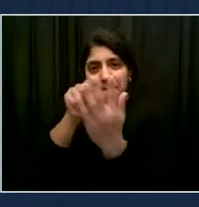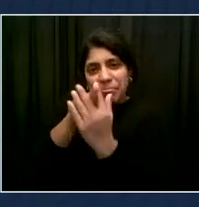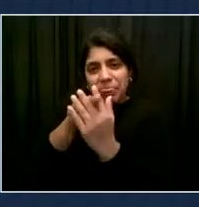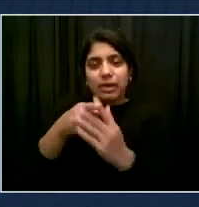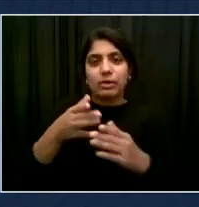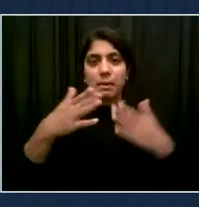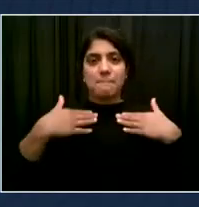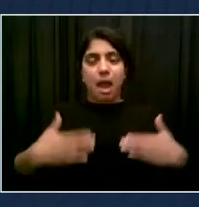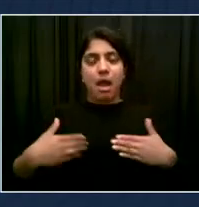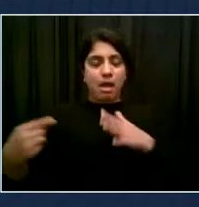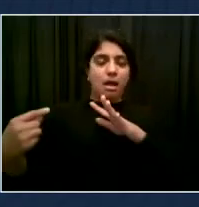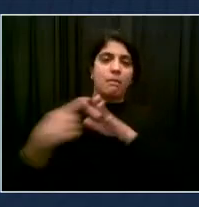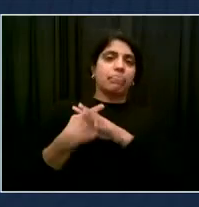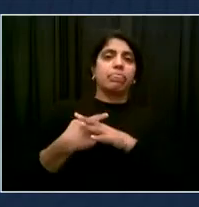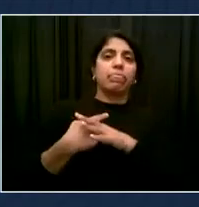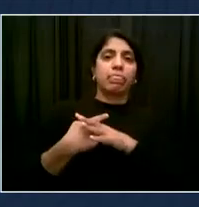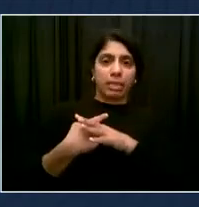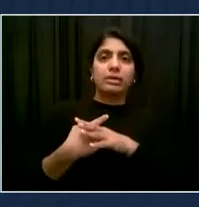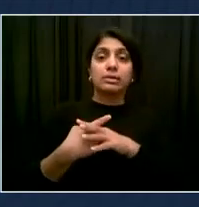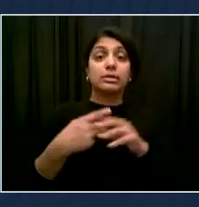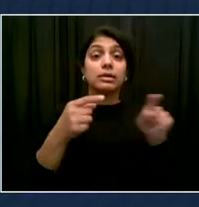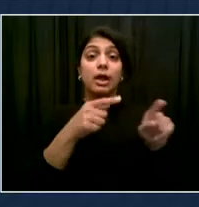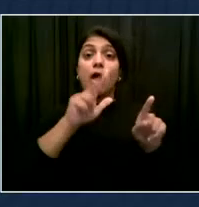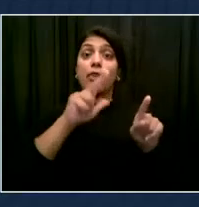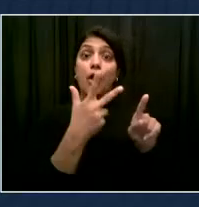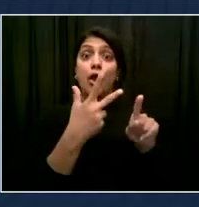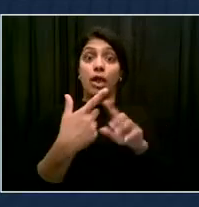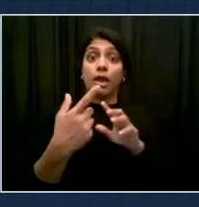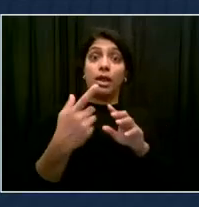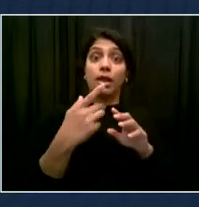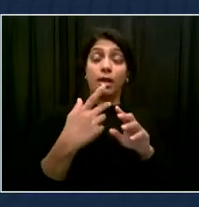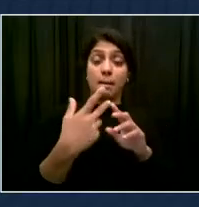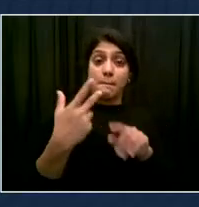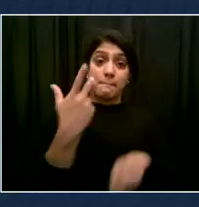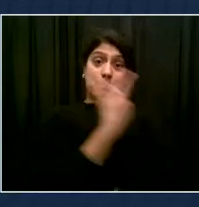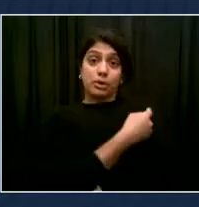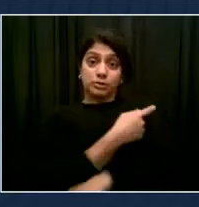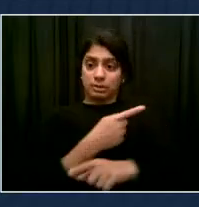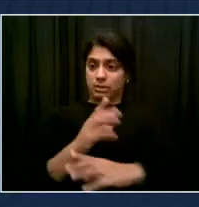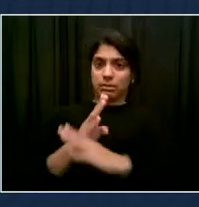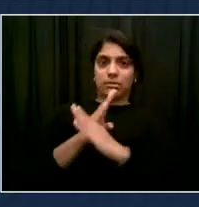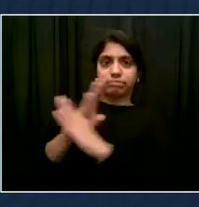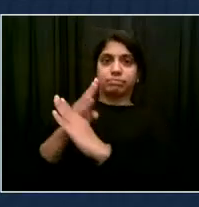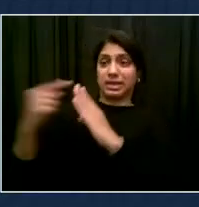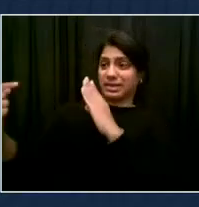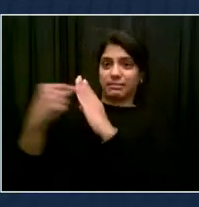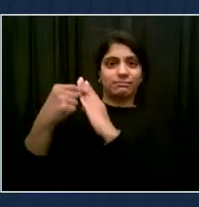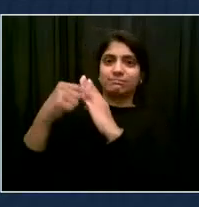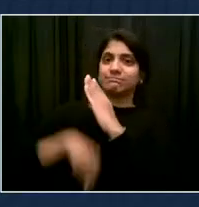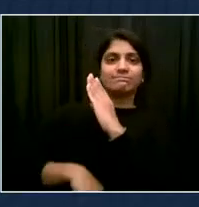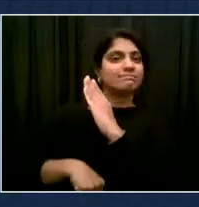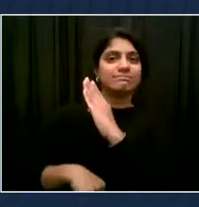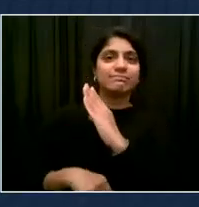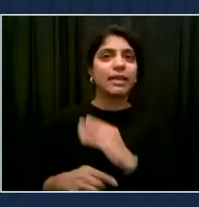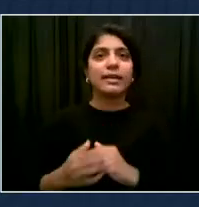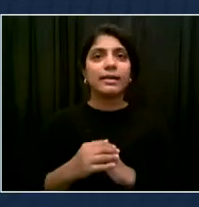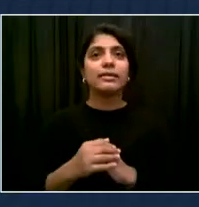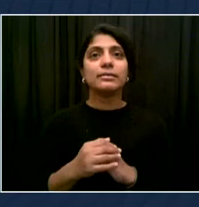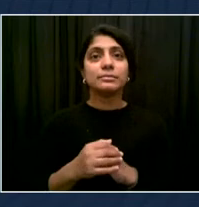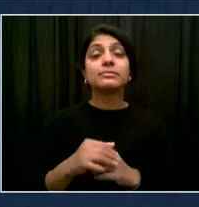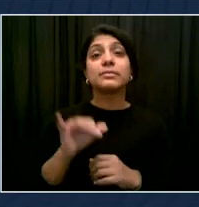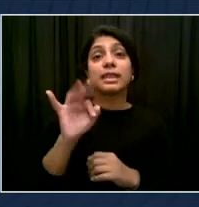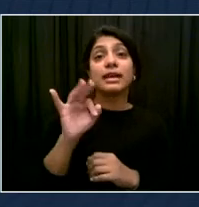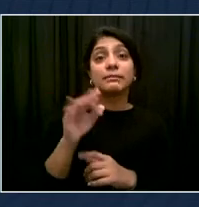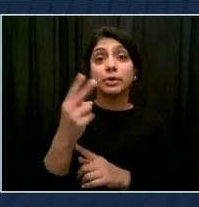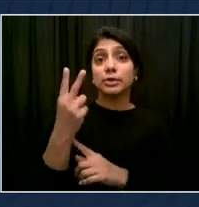a 35% protection. So that jump from 35 to 75% is a really big one. It's a more